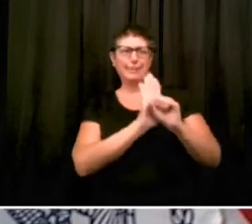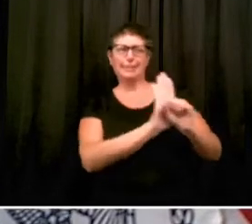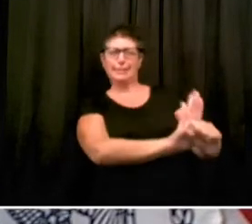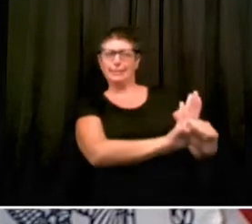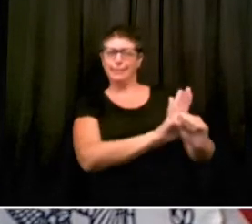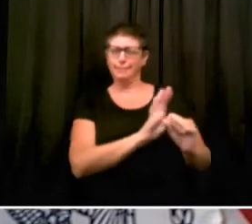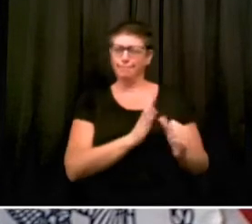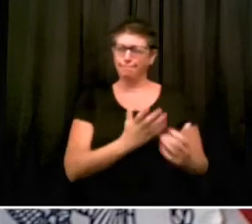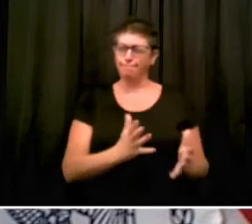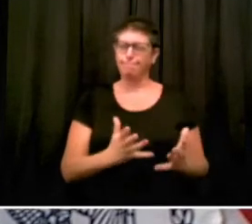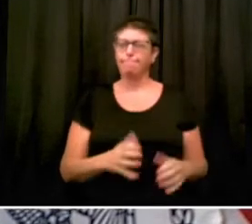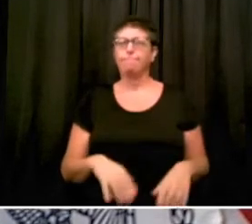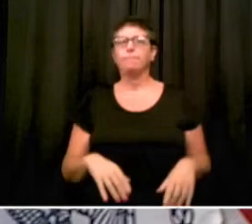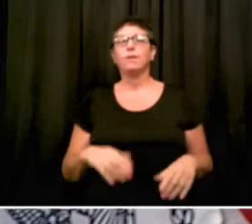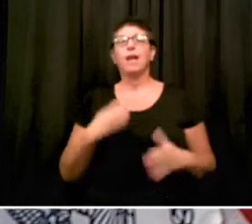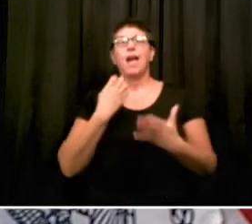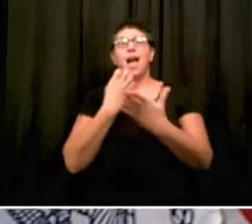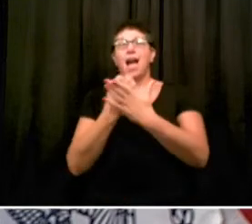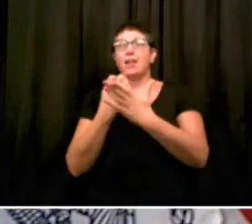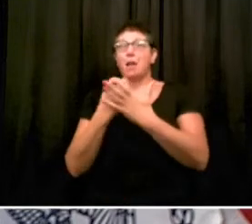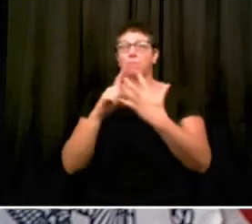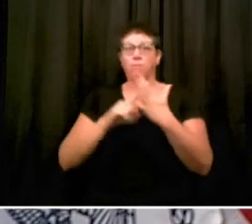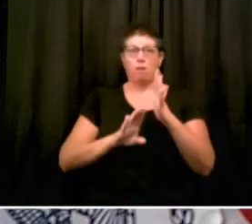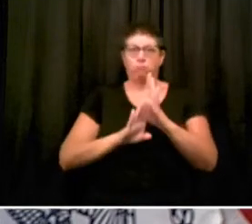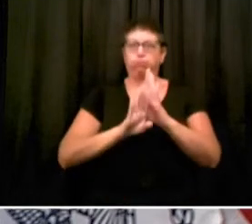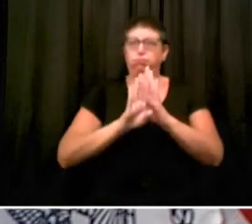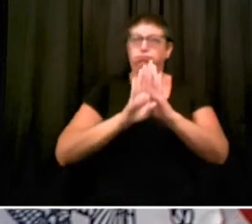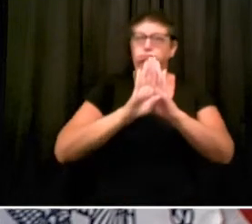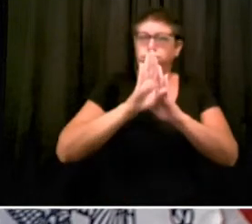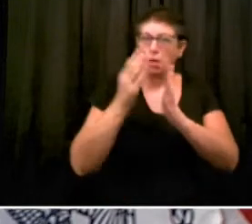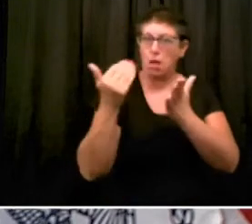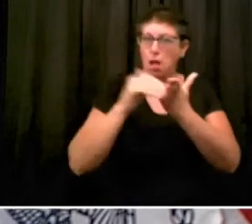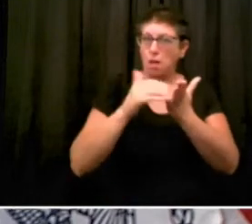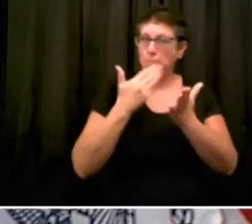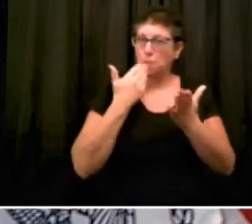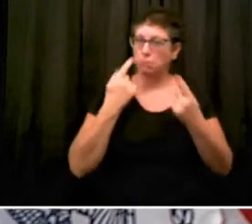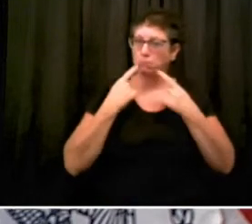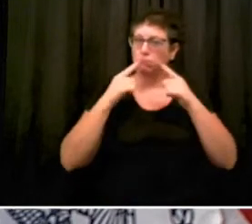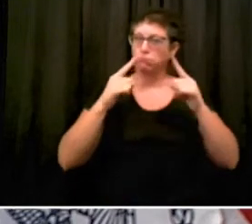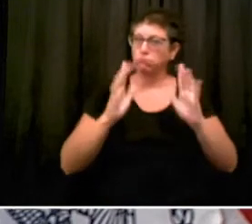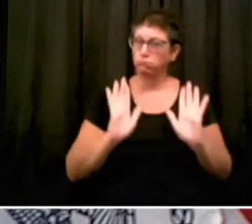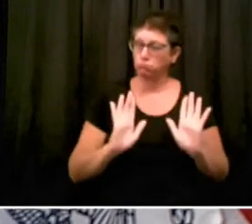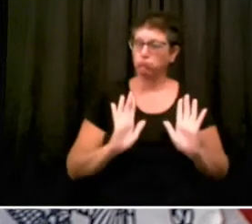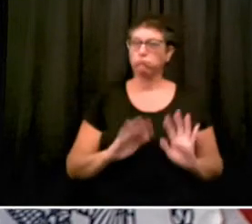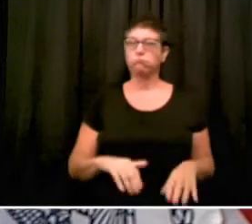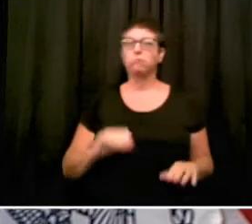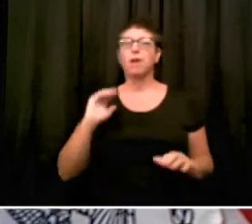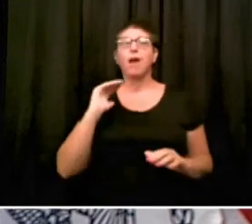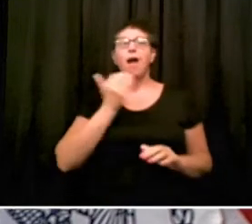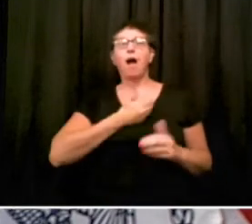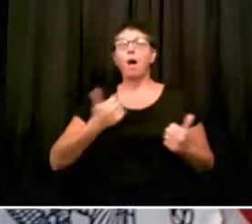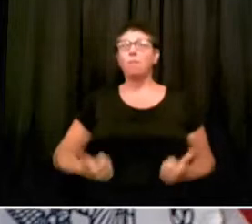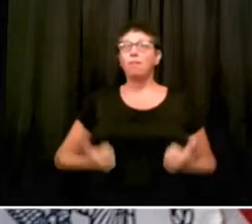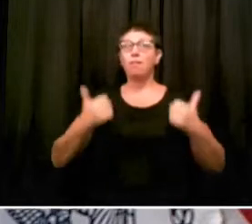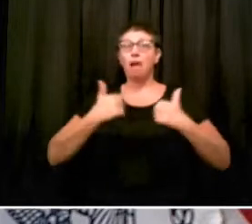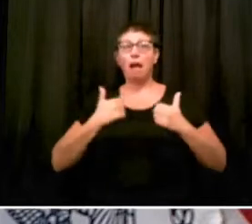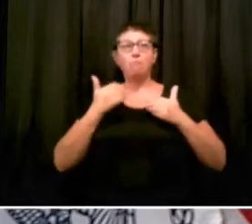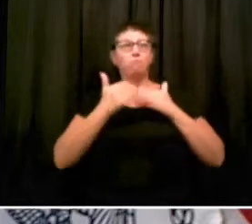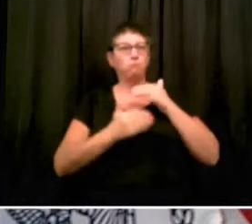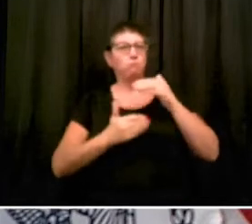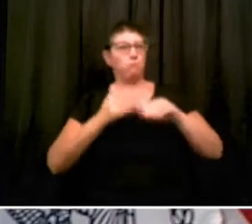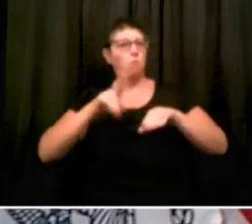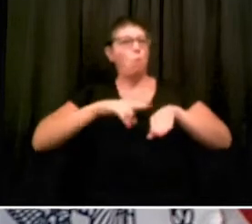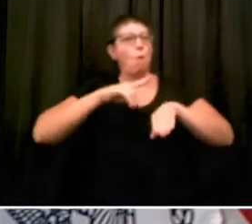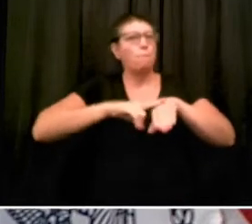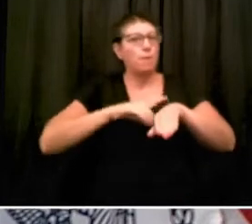And really, again, I'll say it every single time, the credit goes to all of you who have done such a remarkable job doing what we